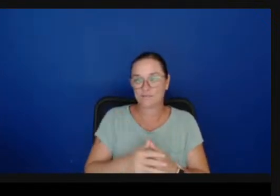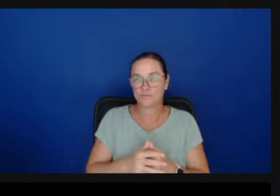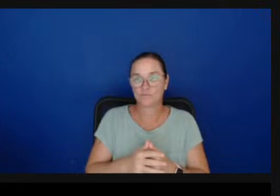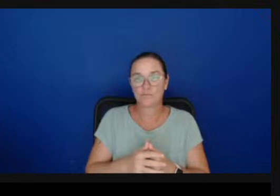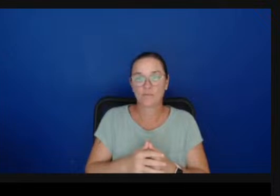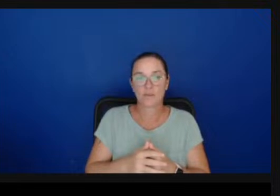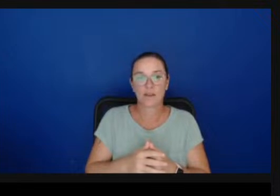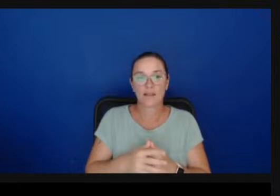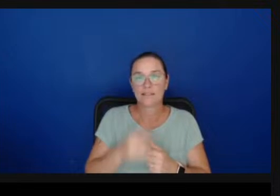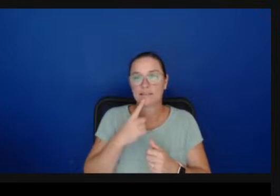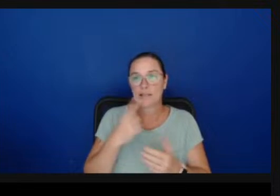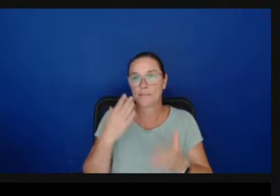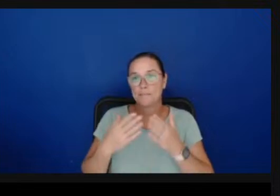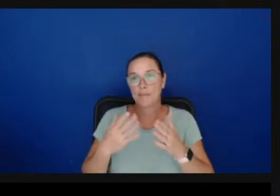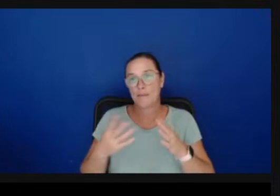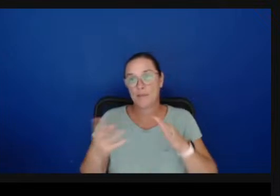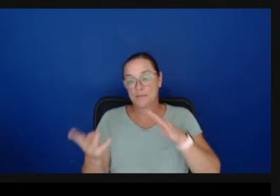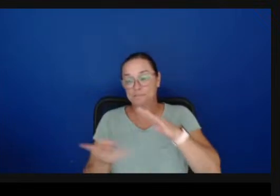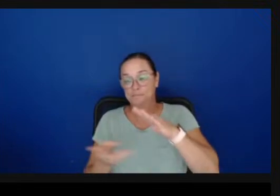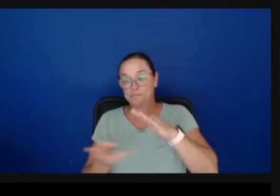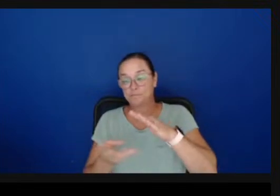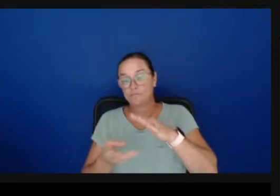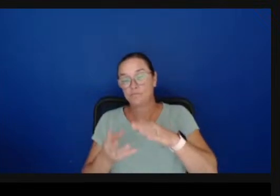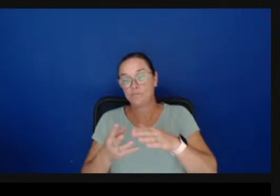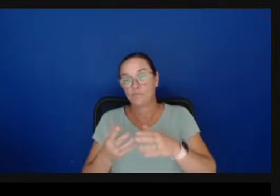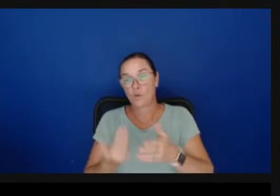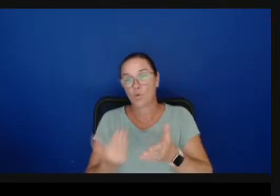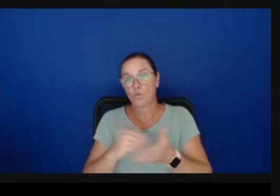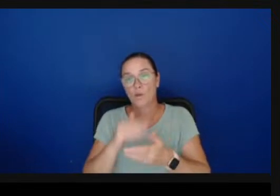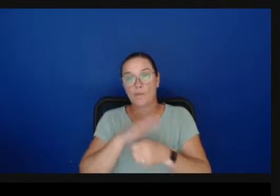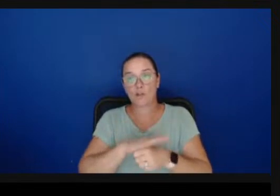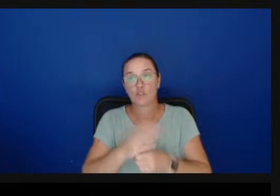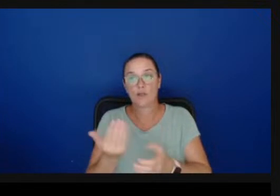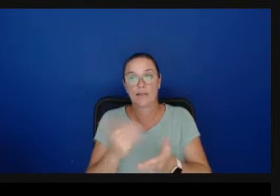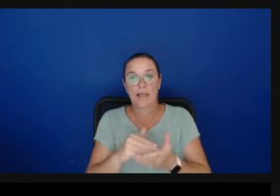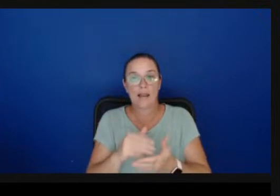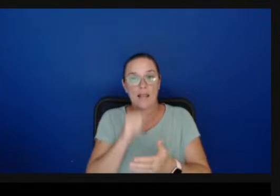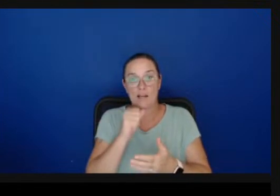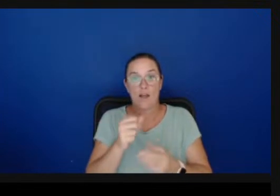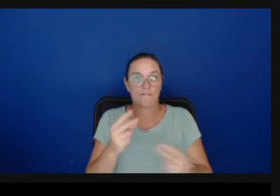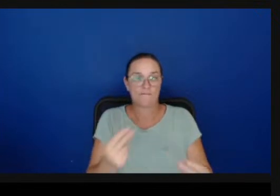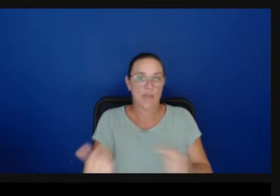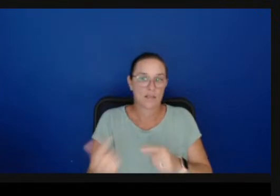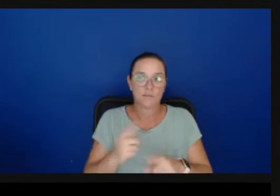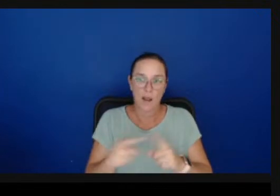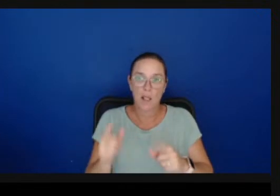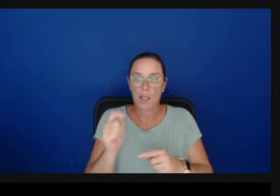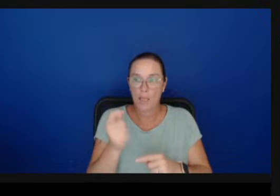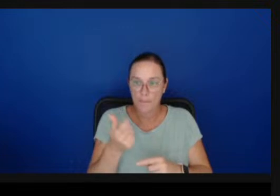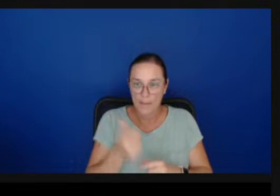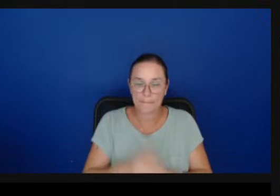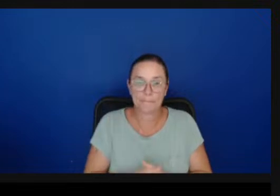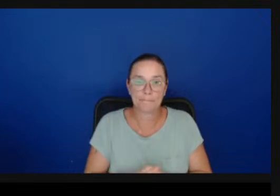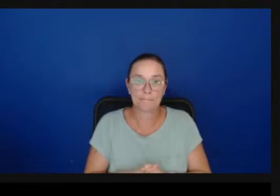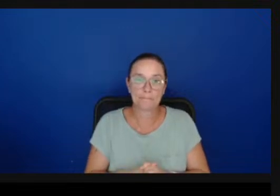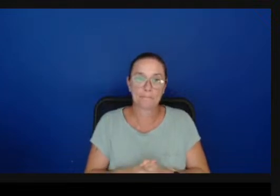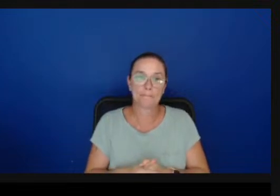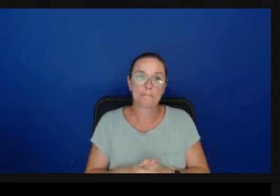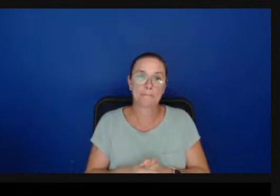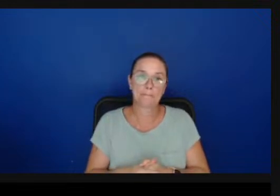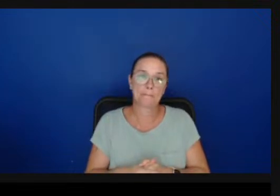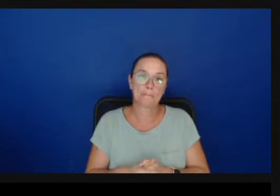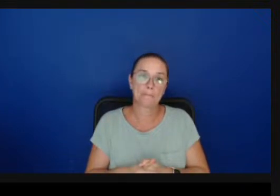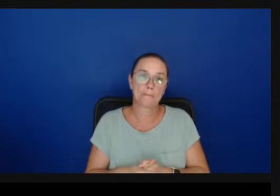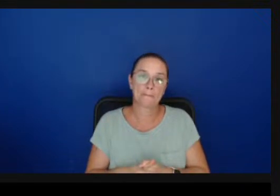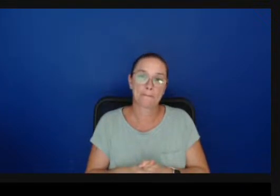maybe the magma is refilling, repressurizing a little bit, maybe not a whole lot, but up until this point of back in